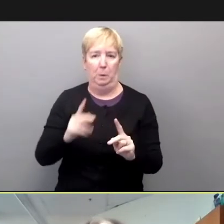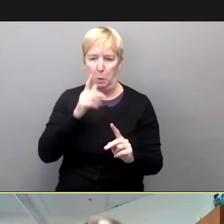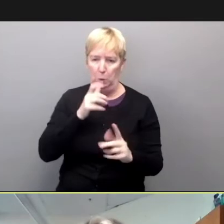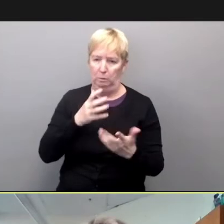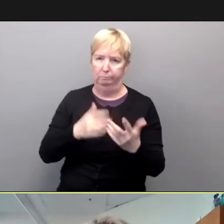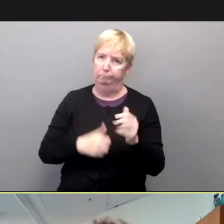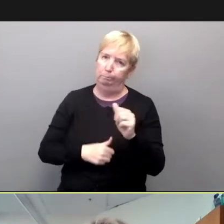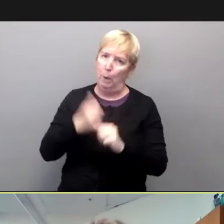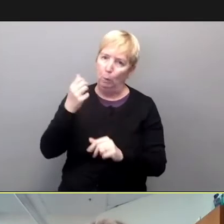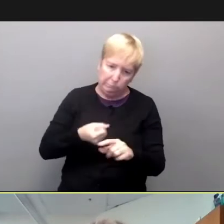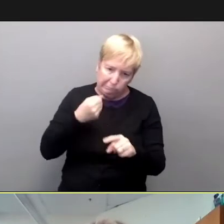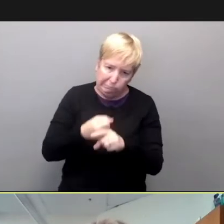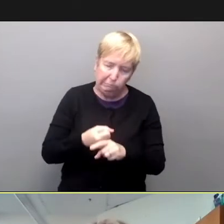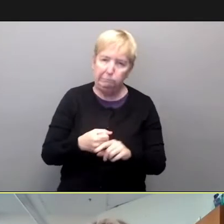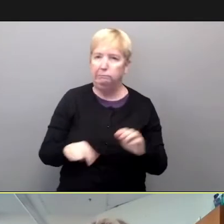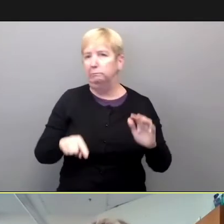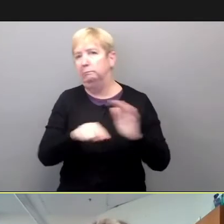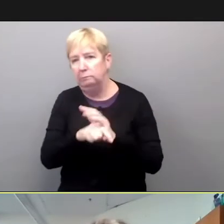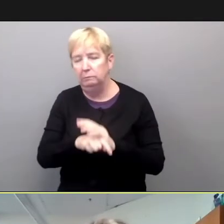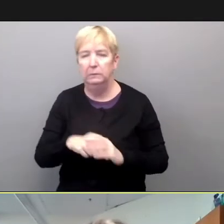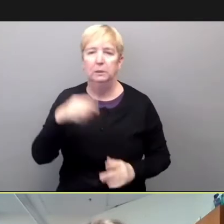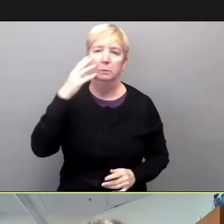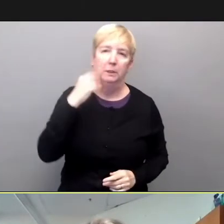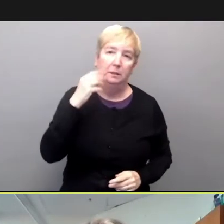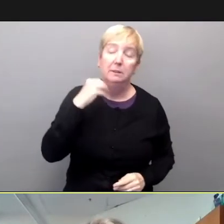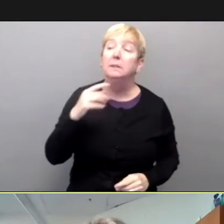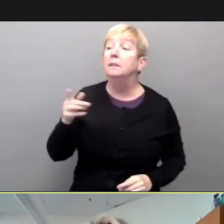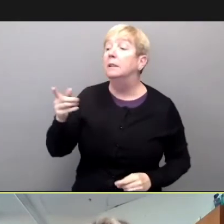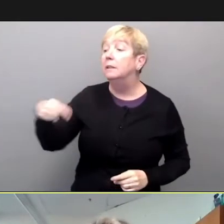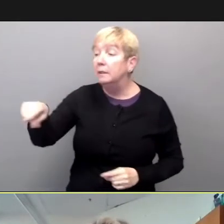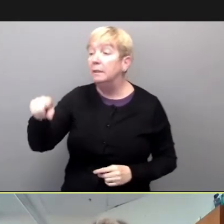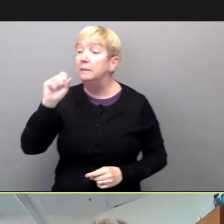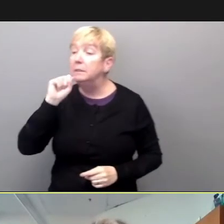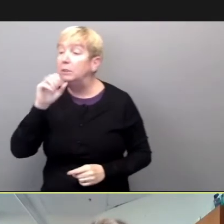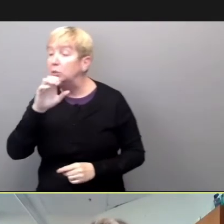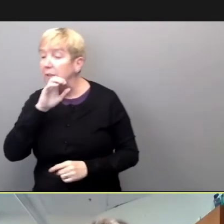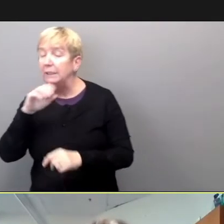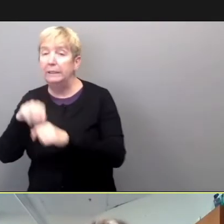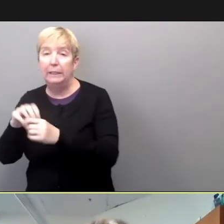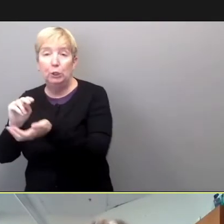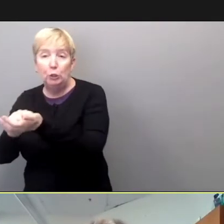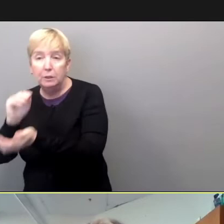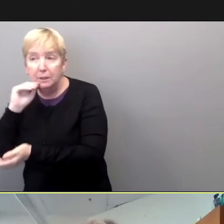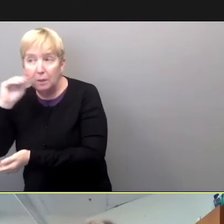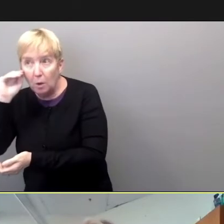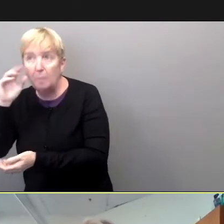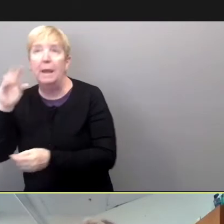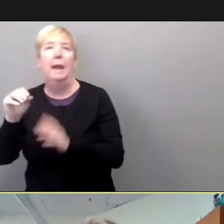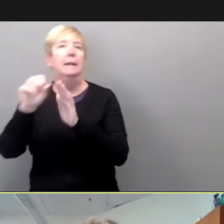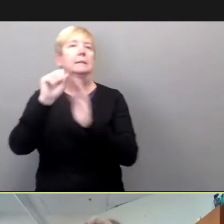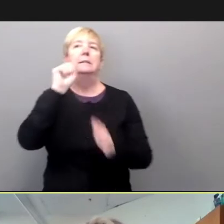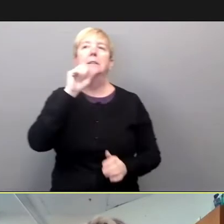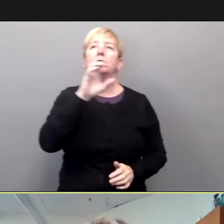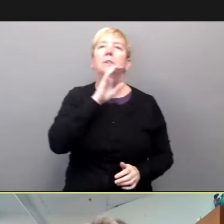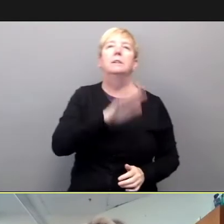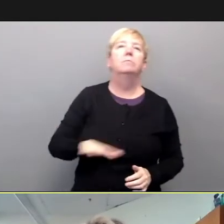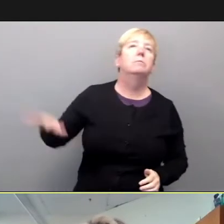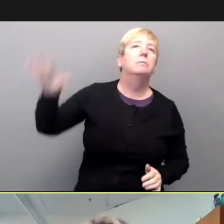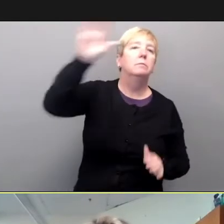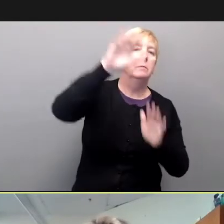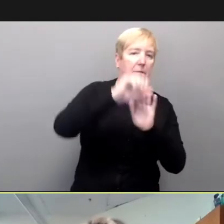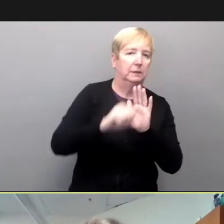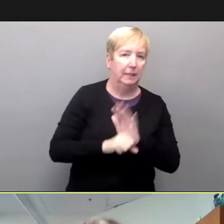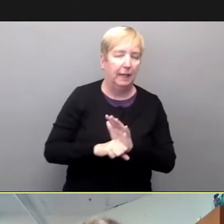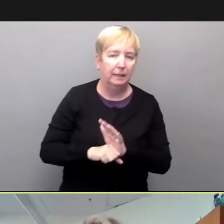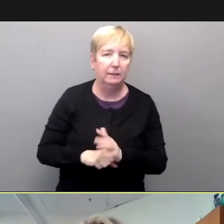our seniors all around, not only in long-term care facilities, but around the state as a whole. And, we